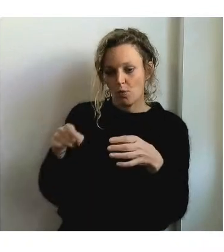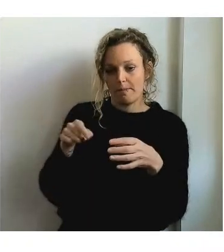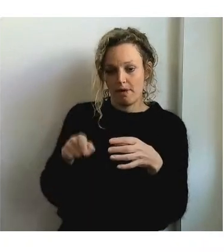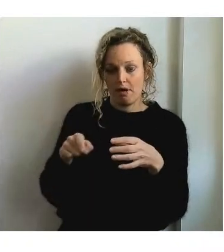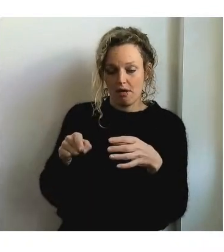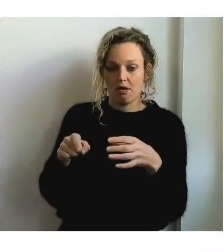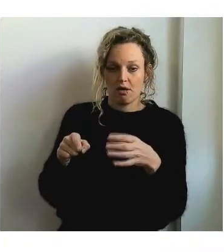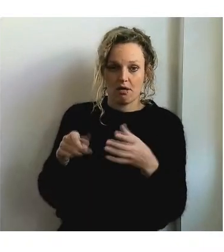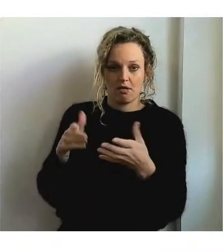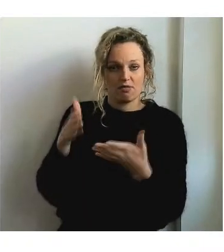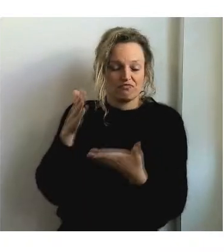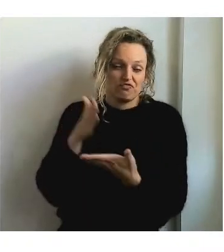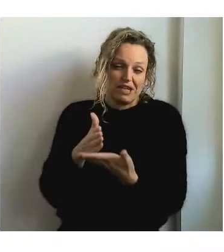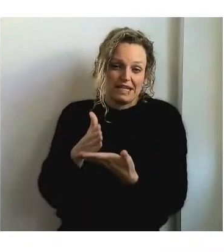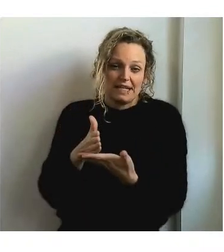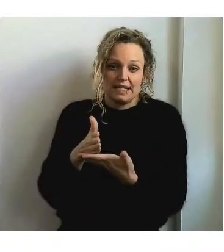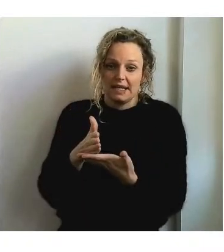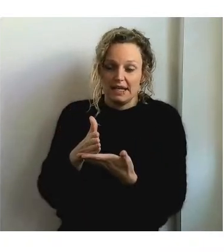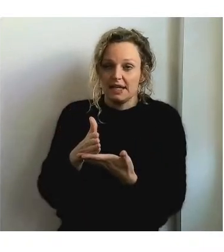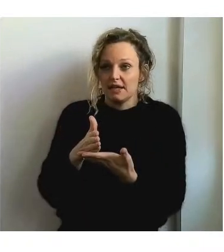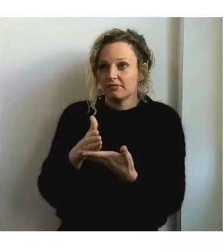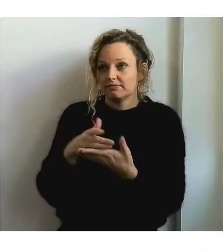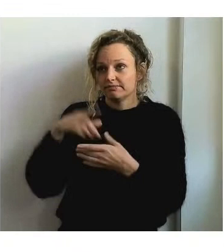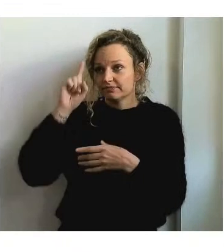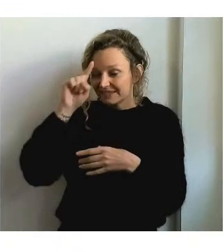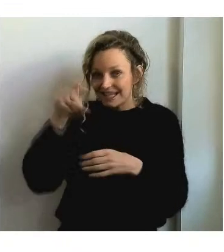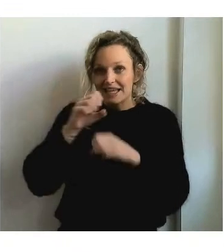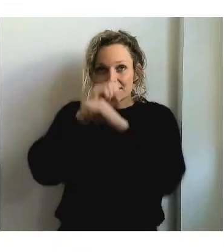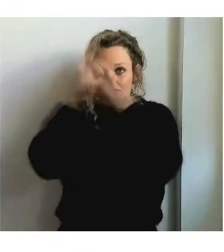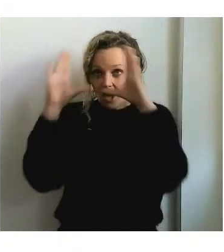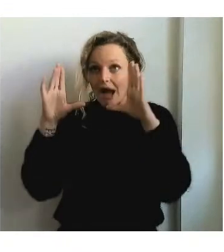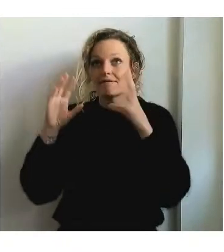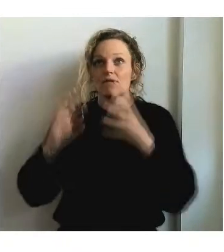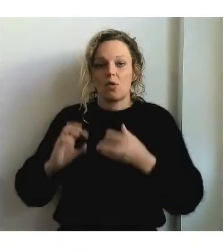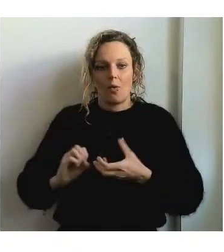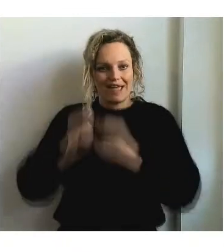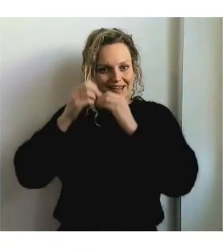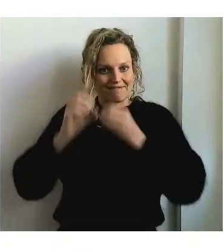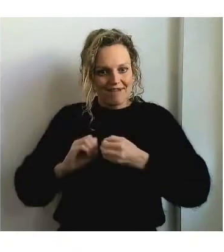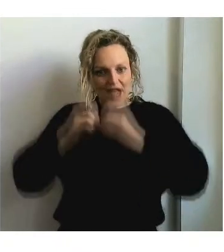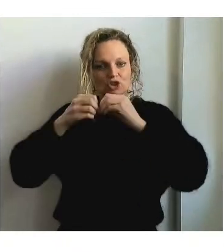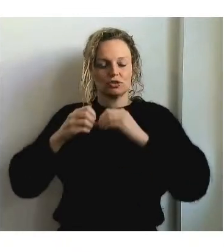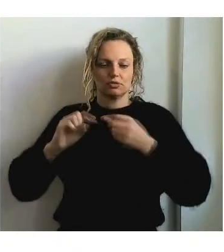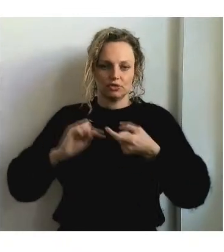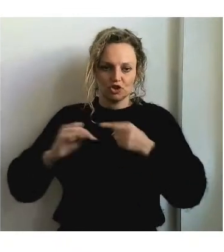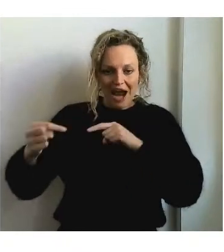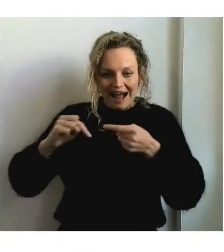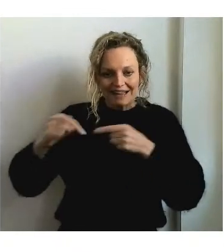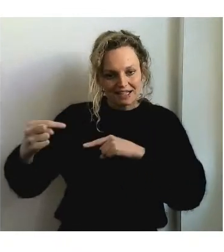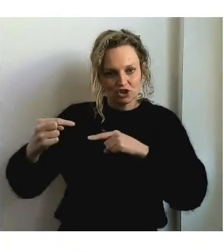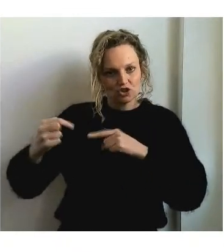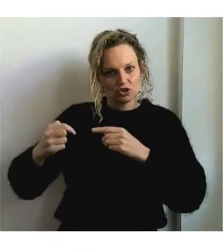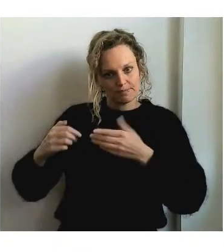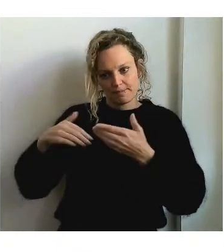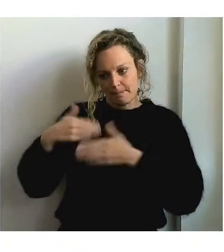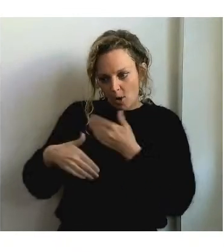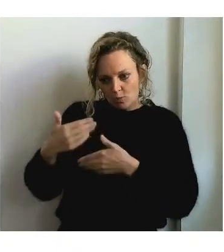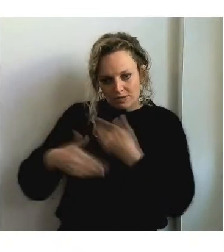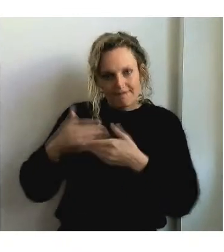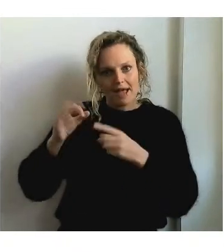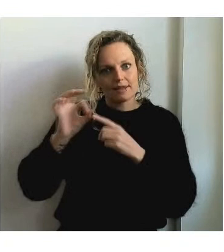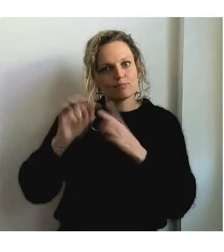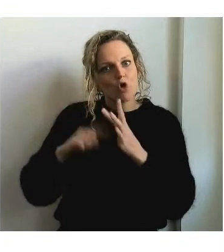of insight and innovation and challenge for steering the project, but also I think